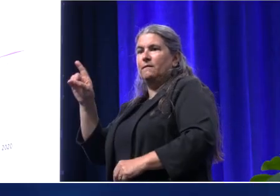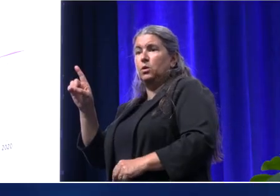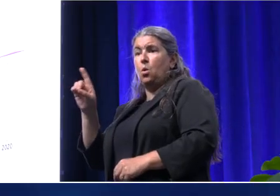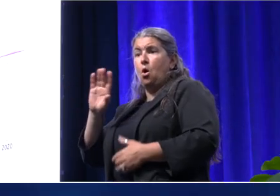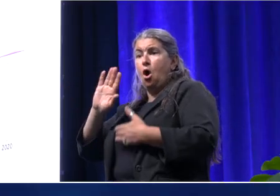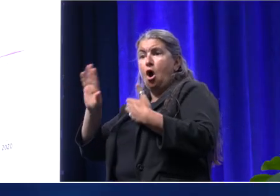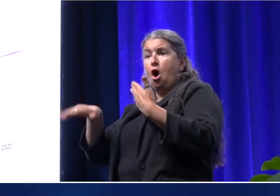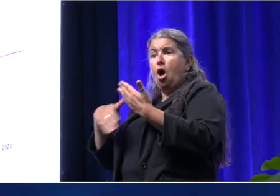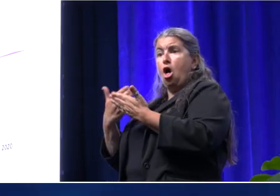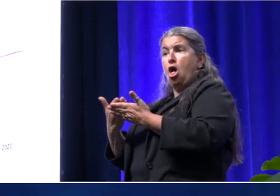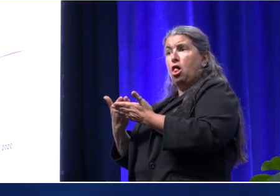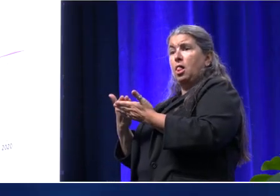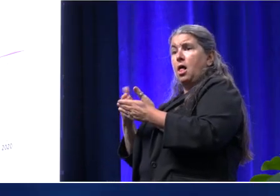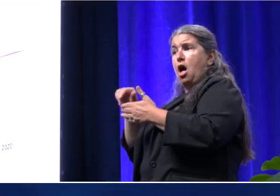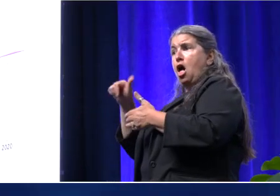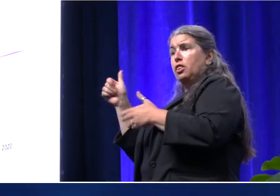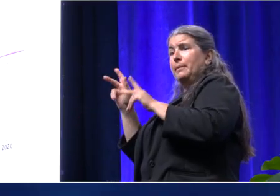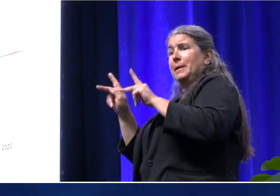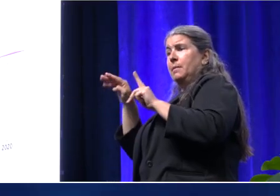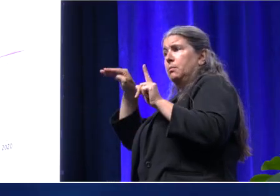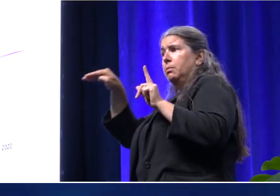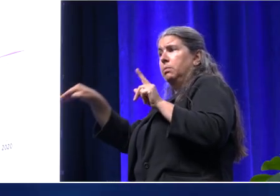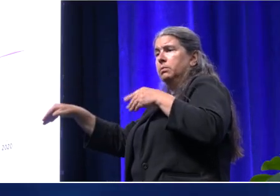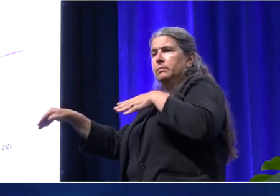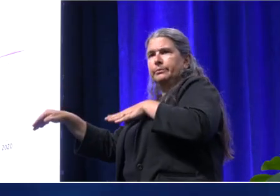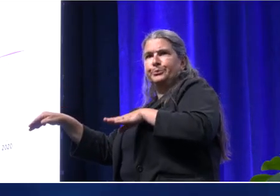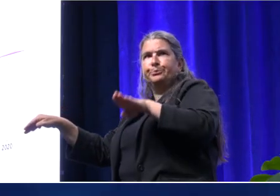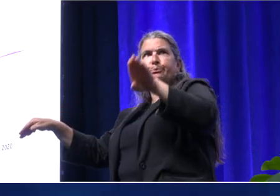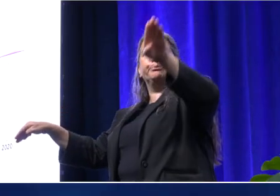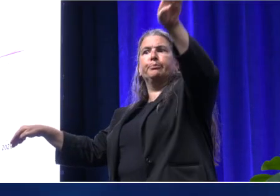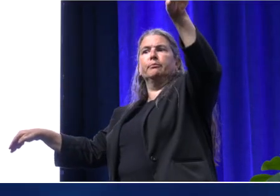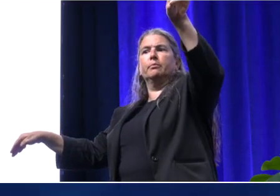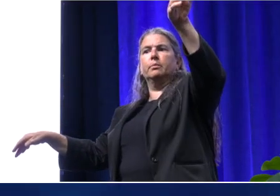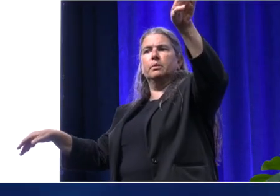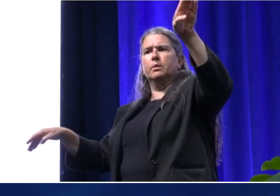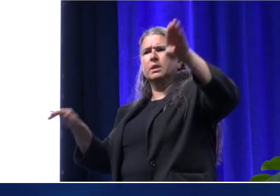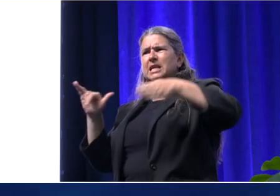is going down. We need to do better by these kids.